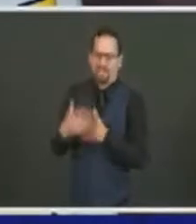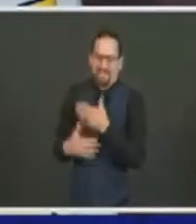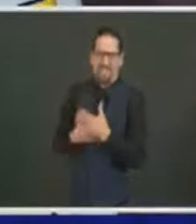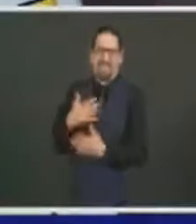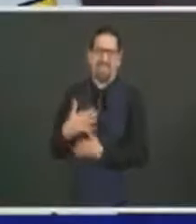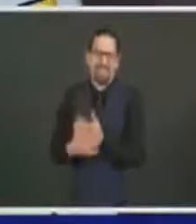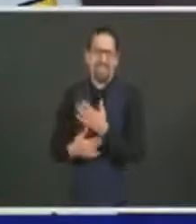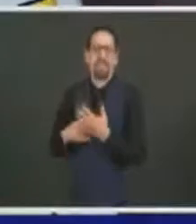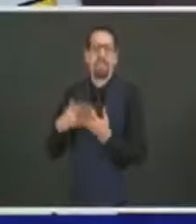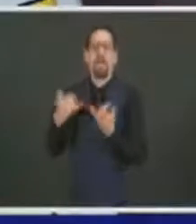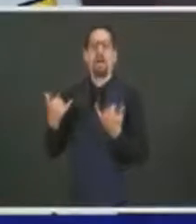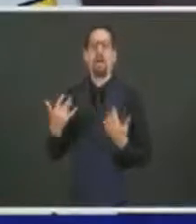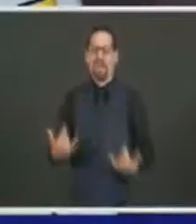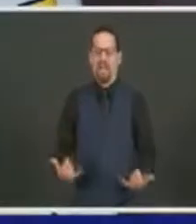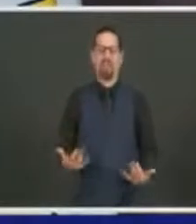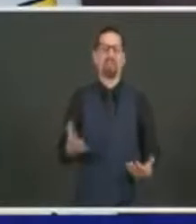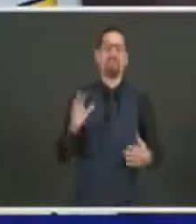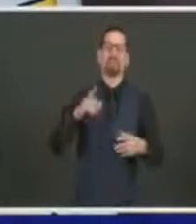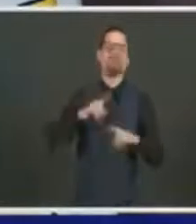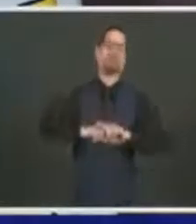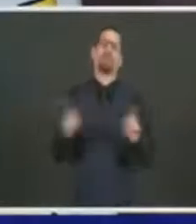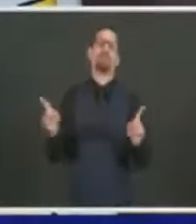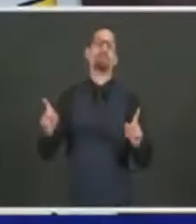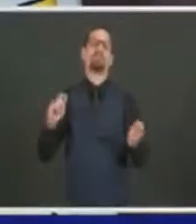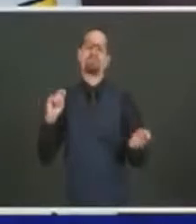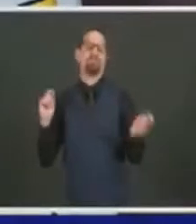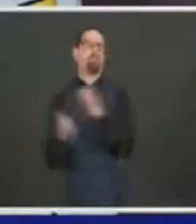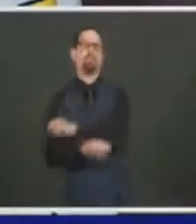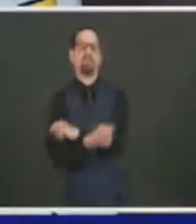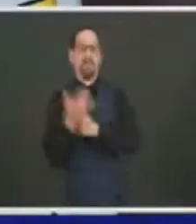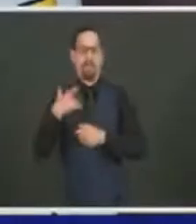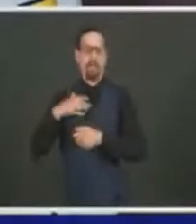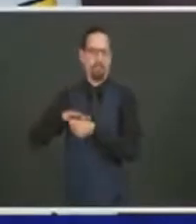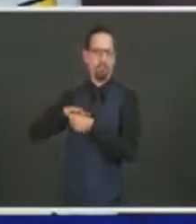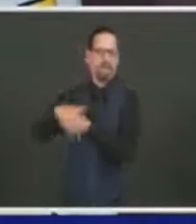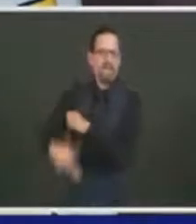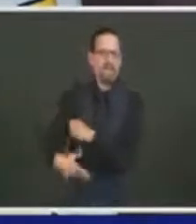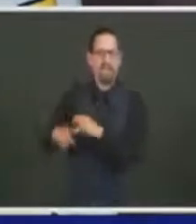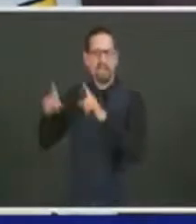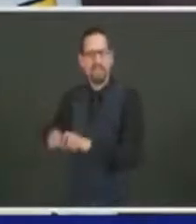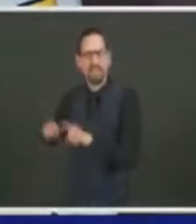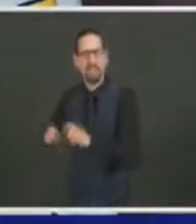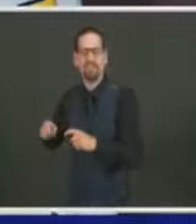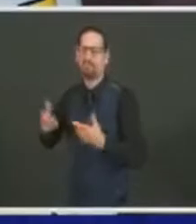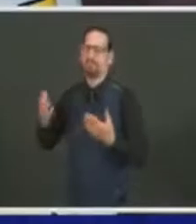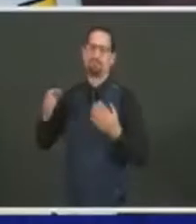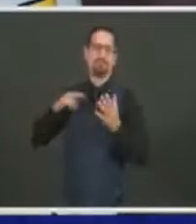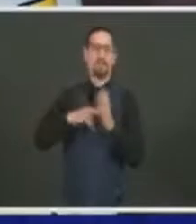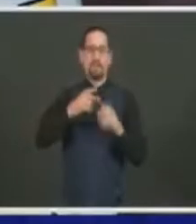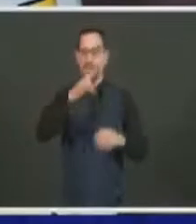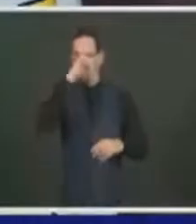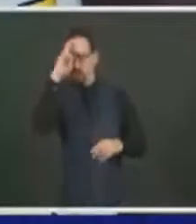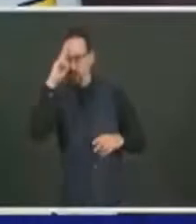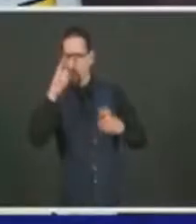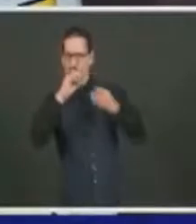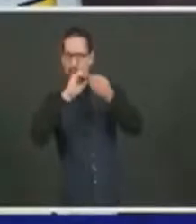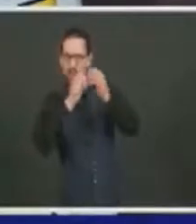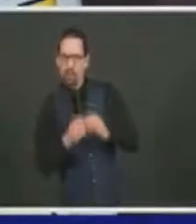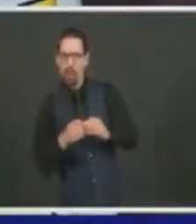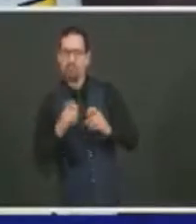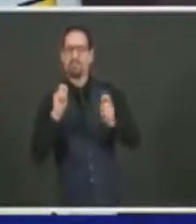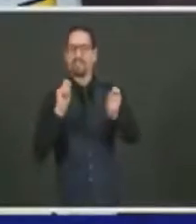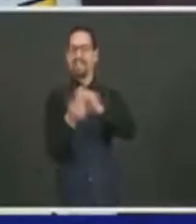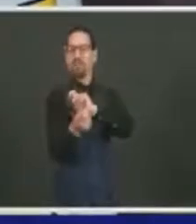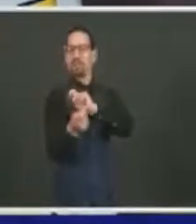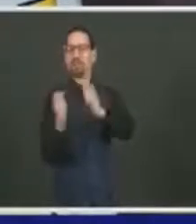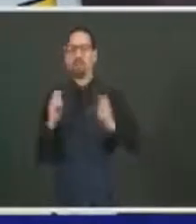testing is so prevalent. So I may be back in a week or so to say that we're going to add a 5th trigger